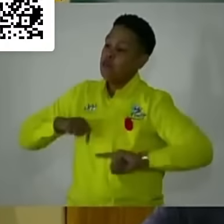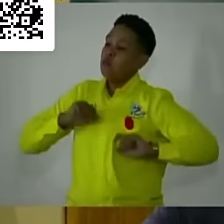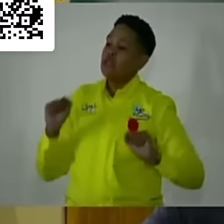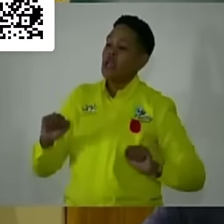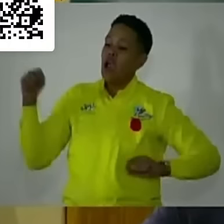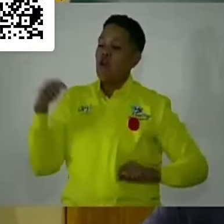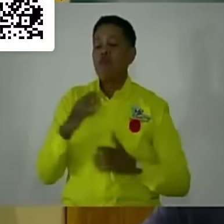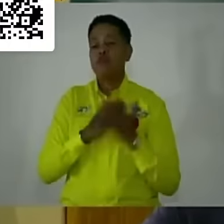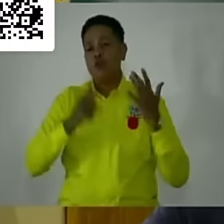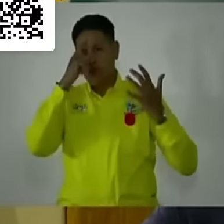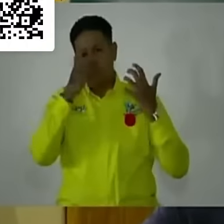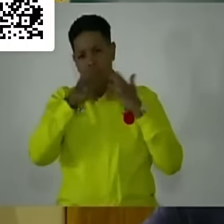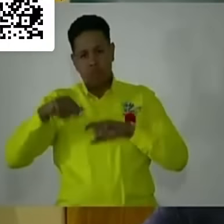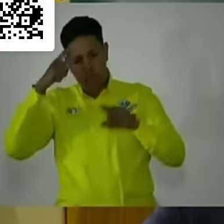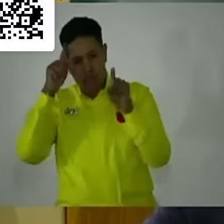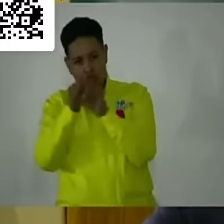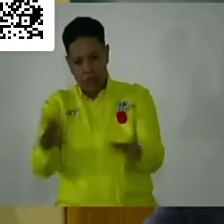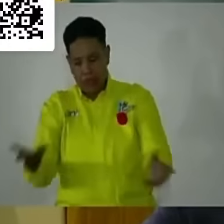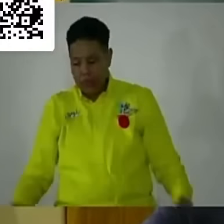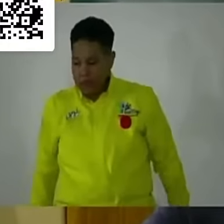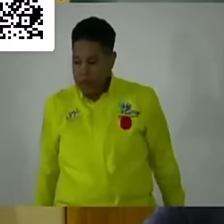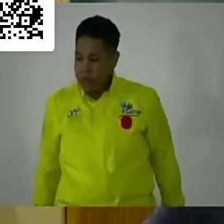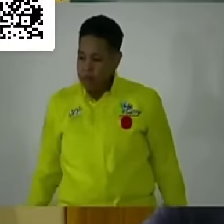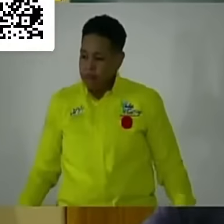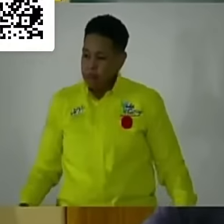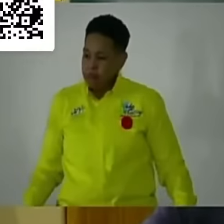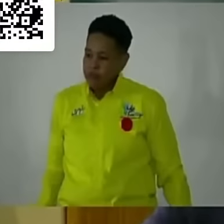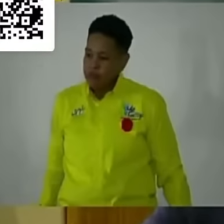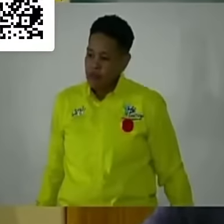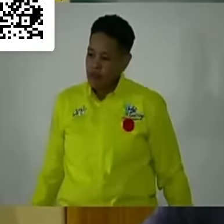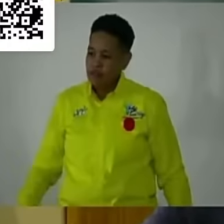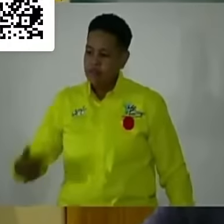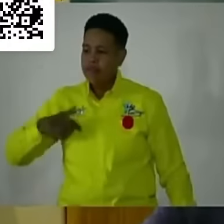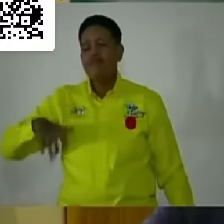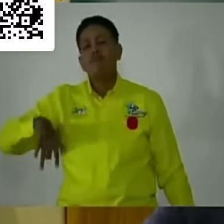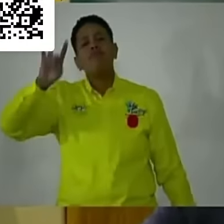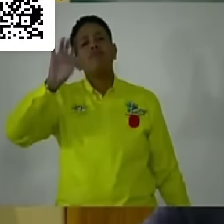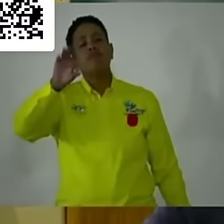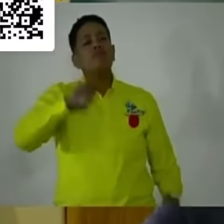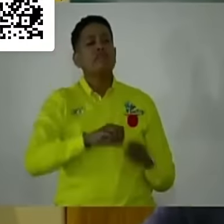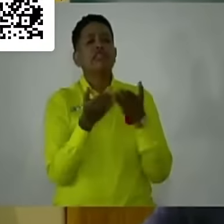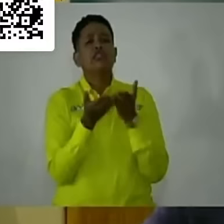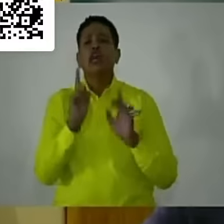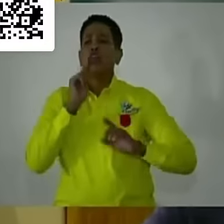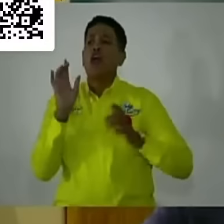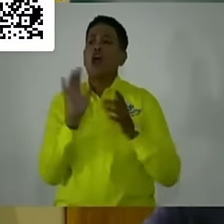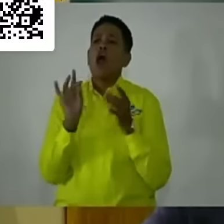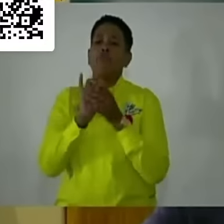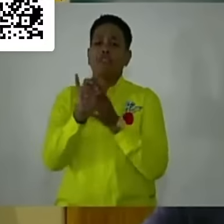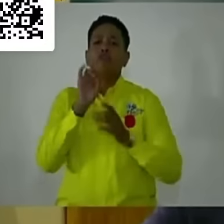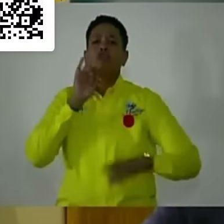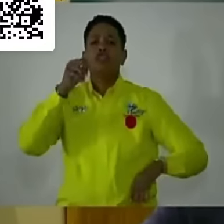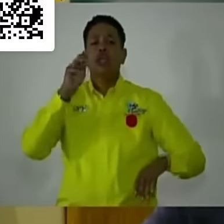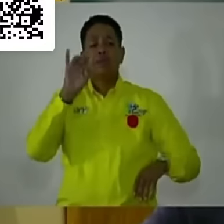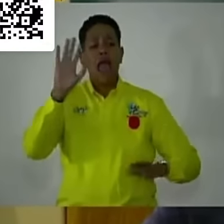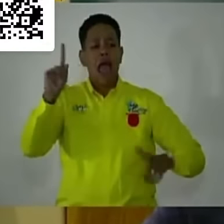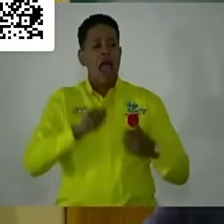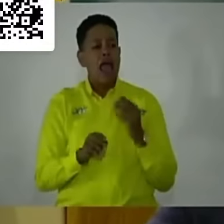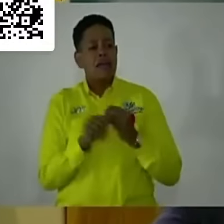to some common place. I do find, in general, the comments on the JBI a